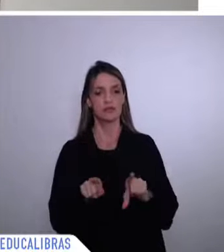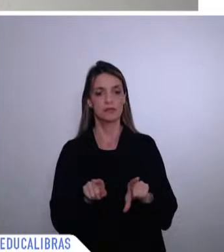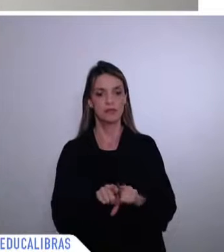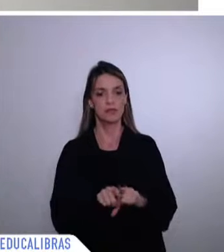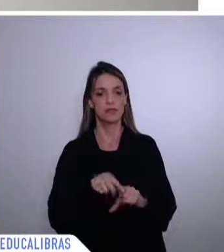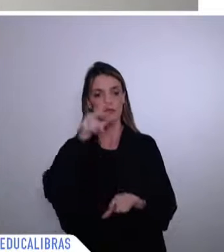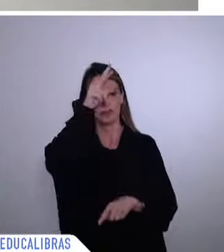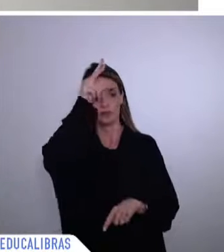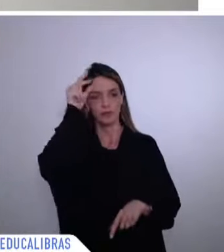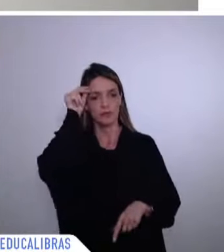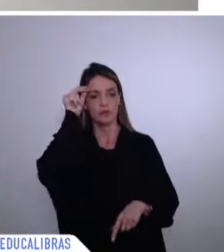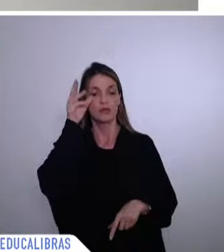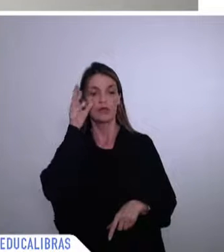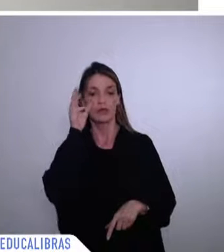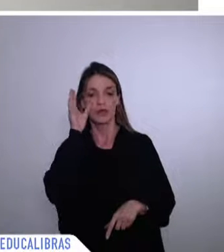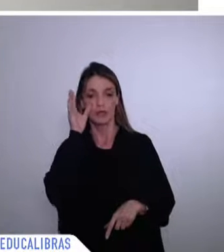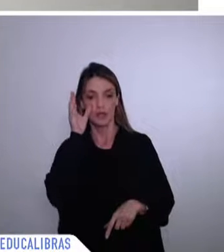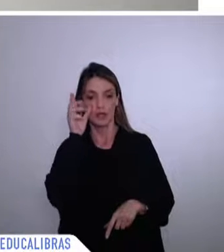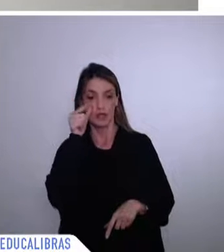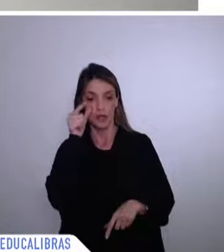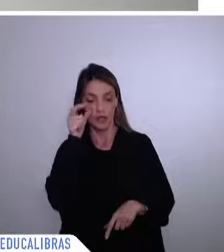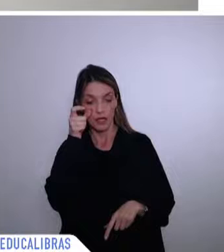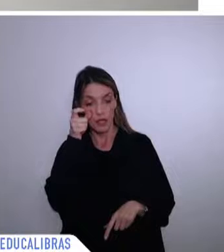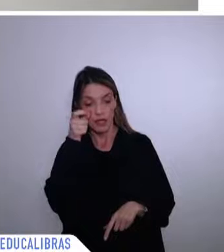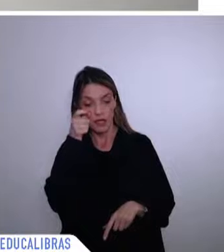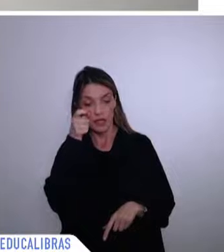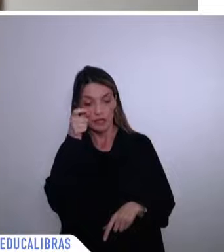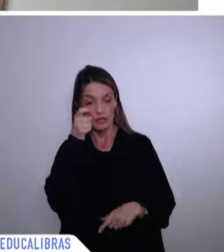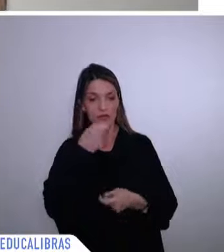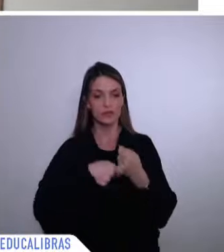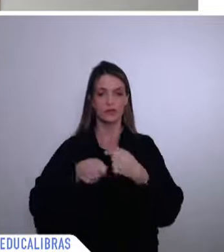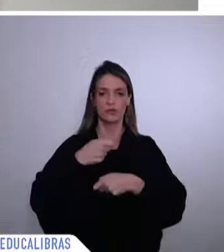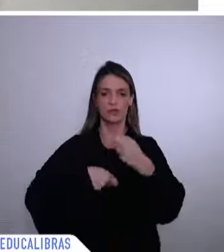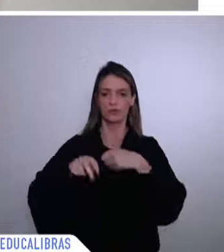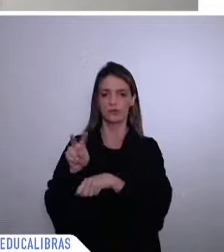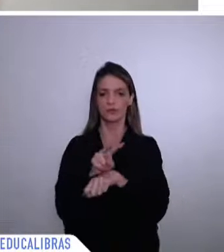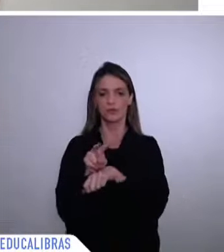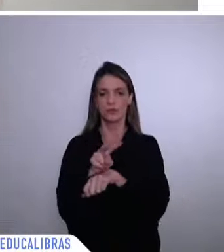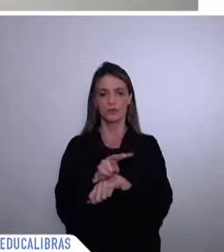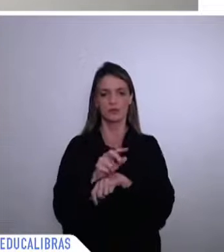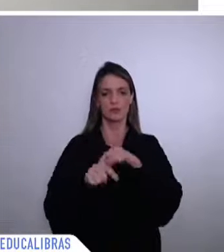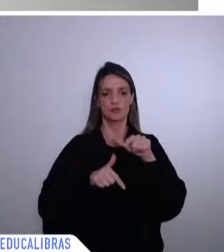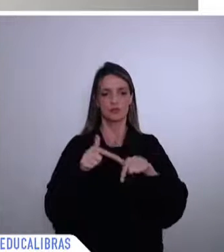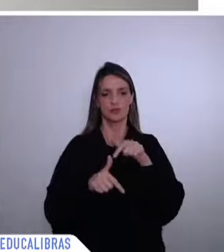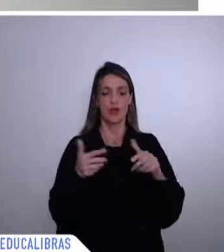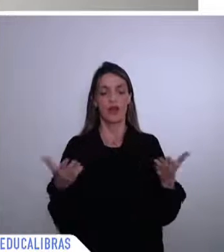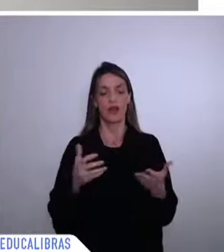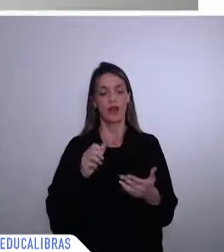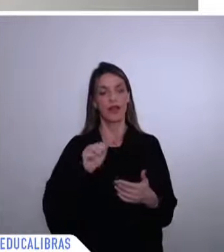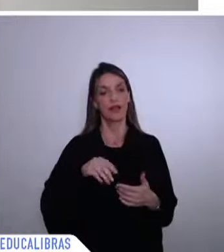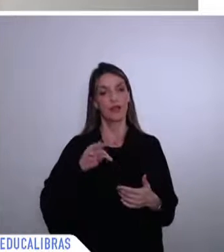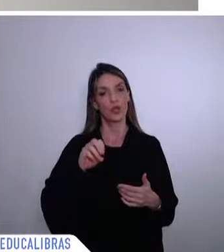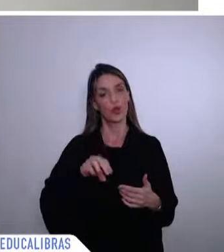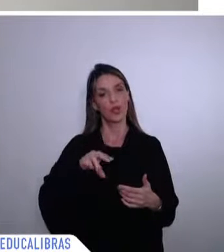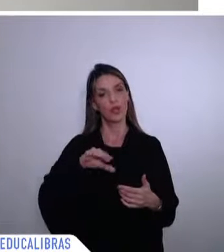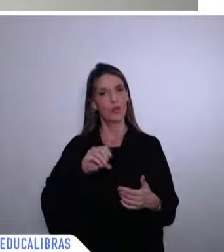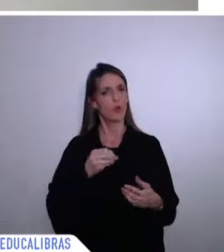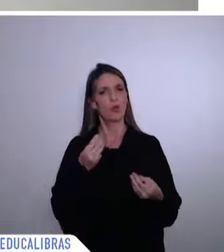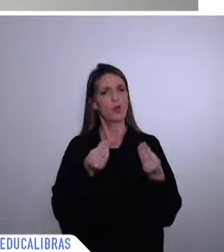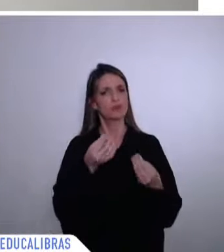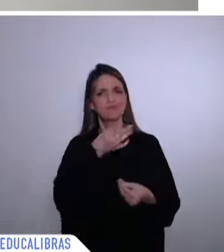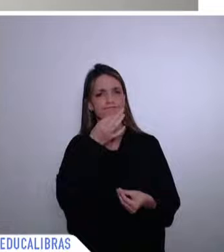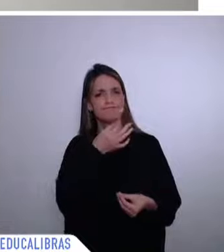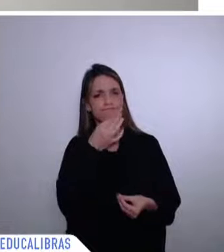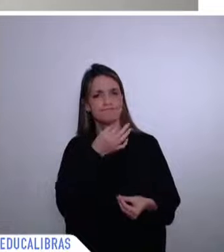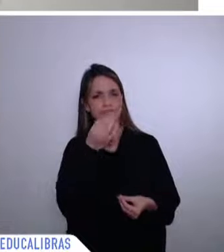fund reform and public expenditure. So this convergence of economic interests and protection to